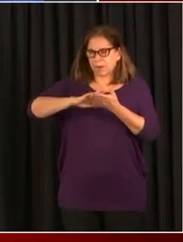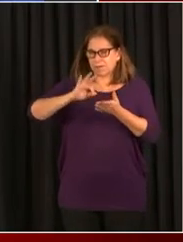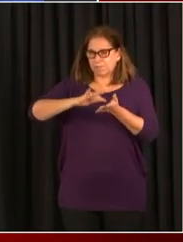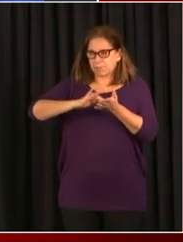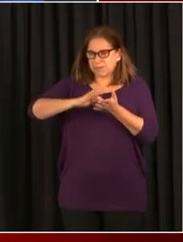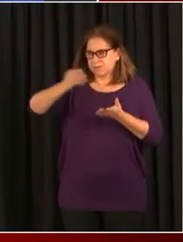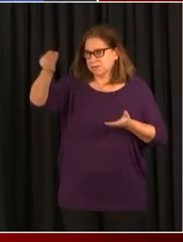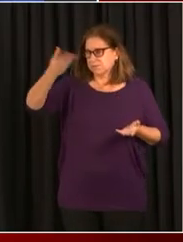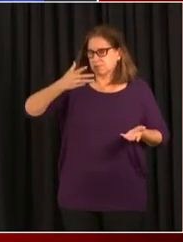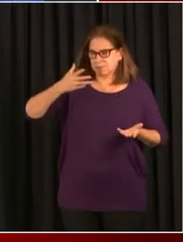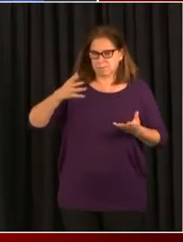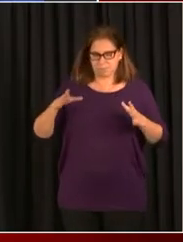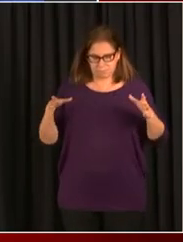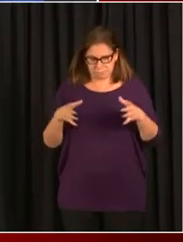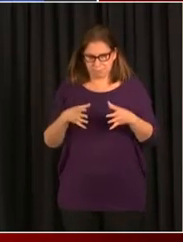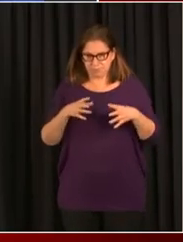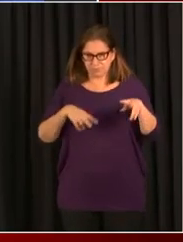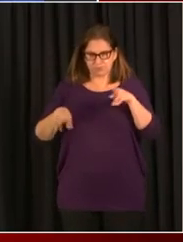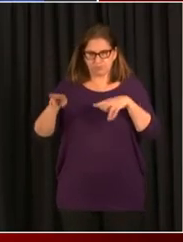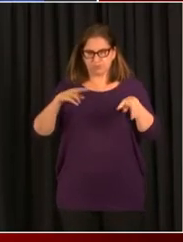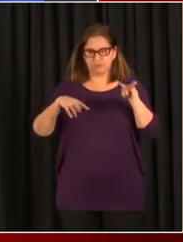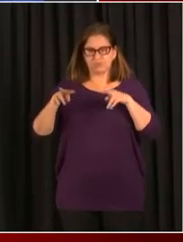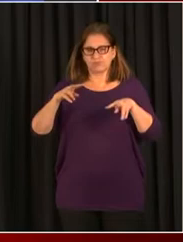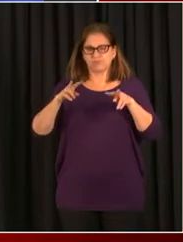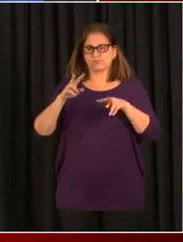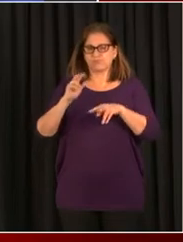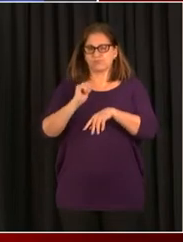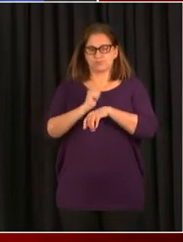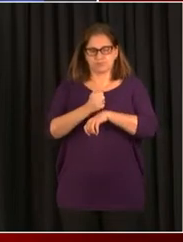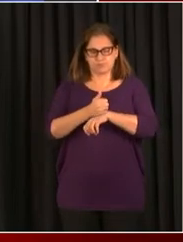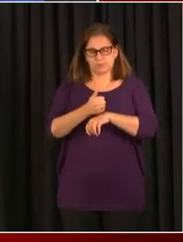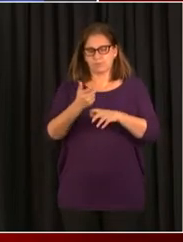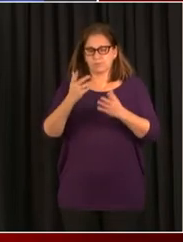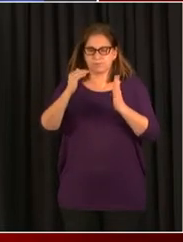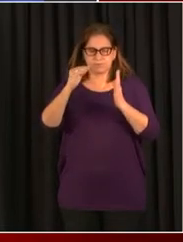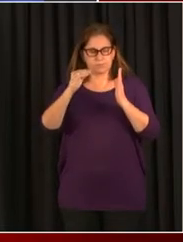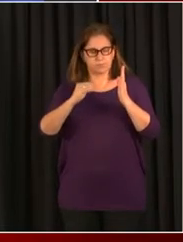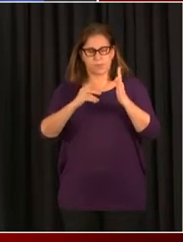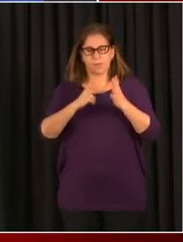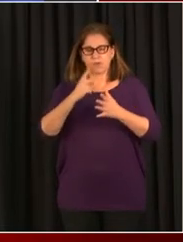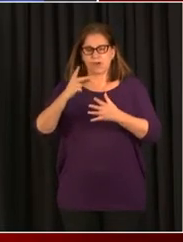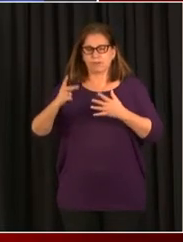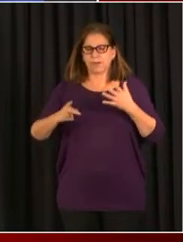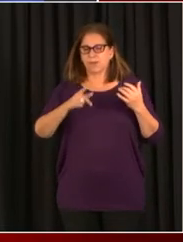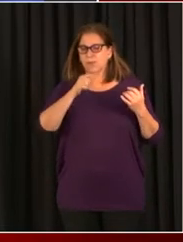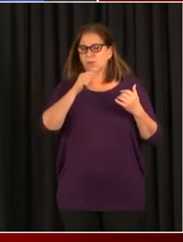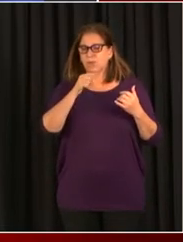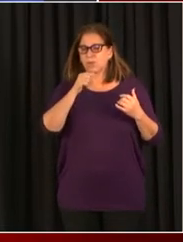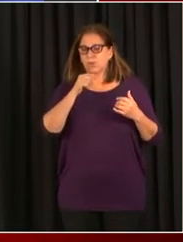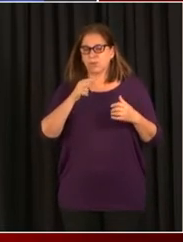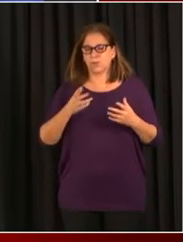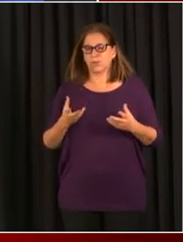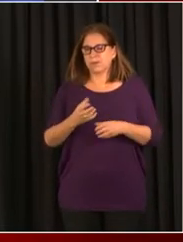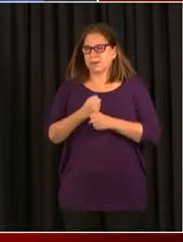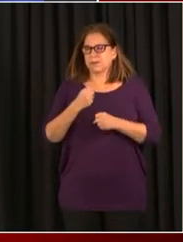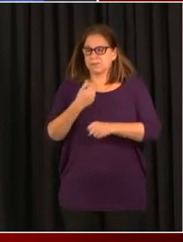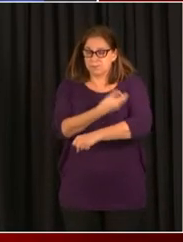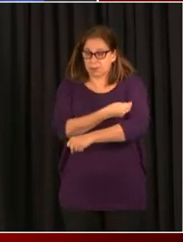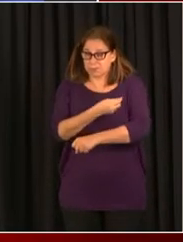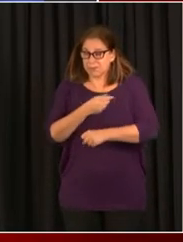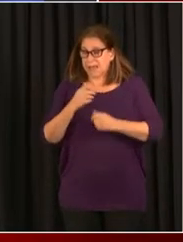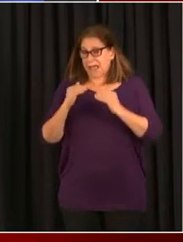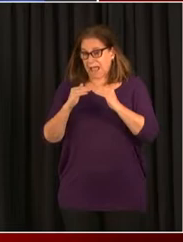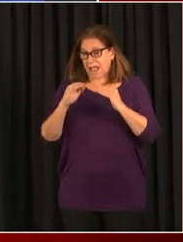prioritization and equity. So they are also looking at issues of safety and efficacy to